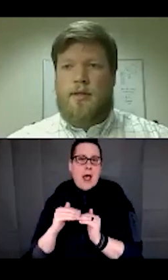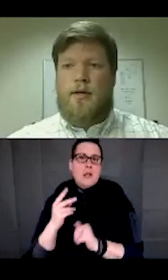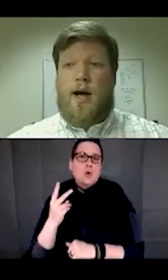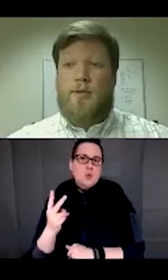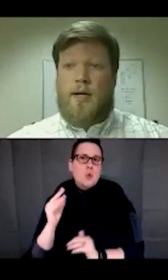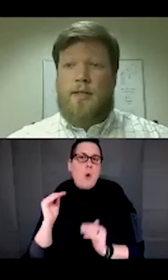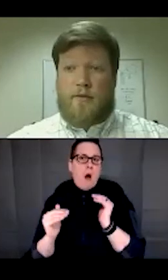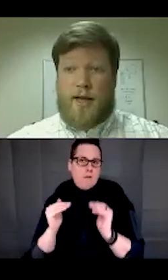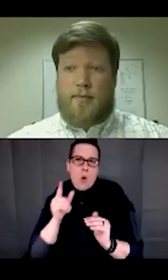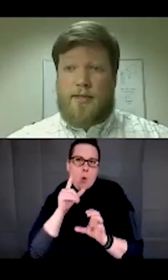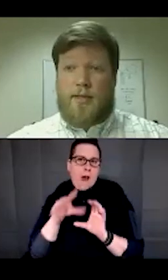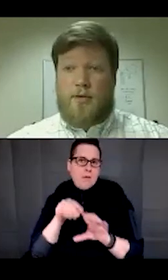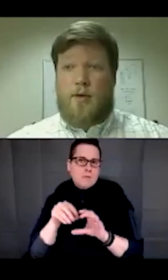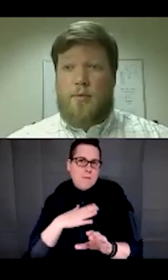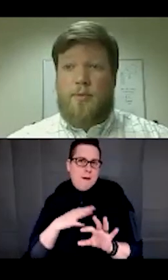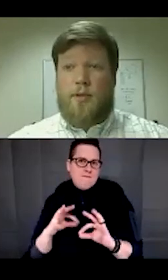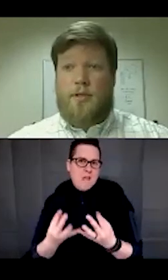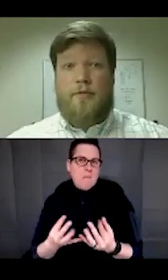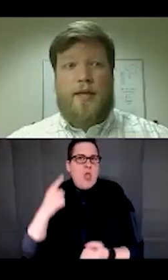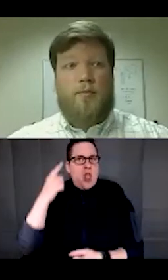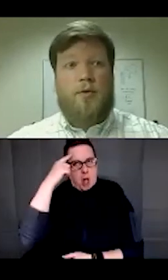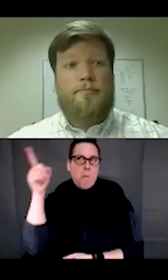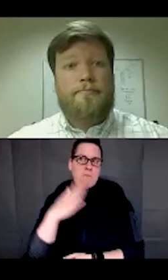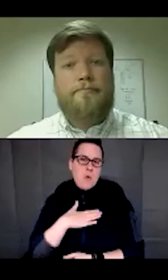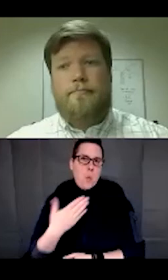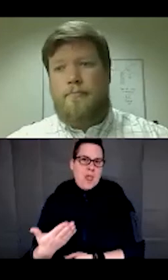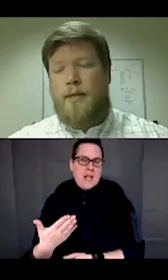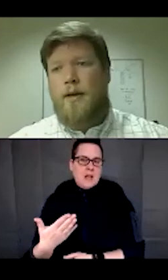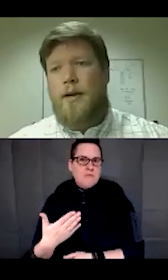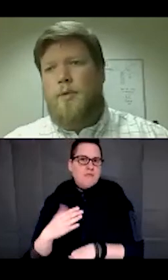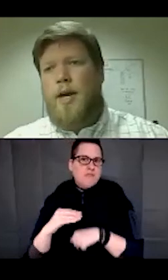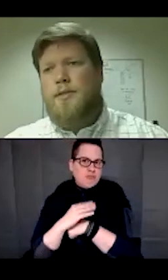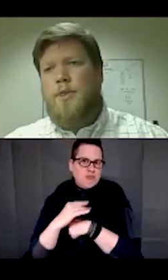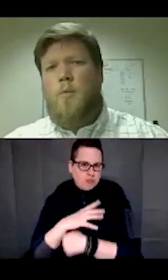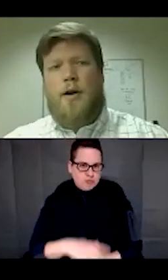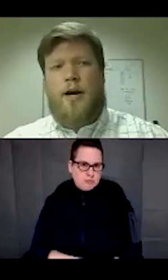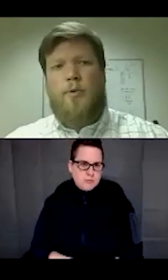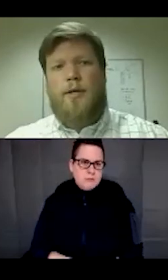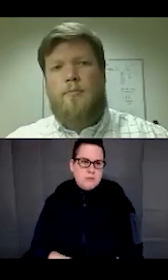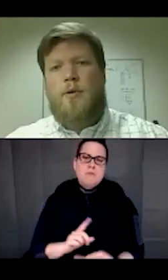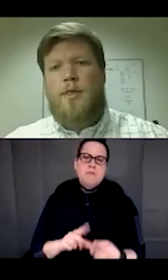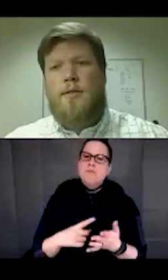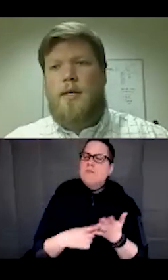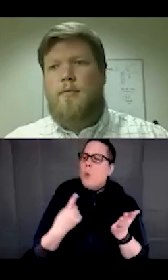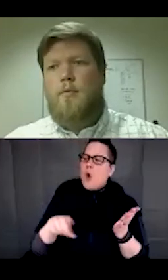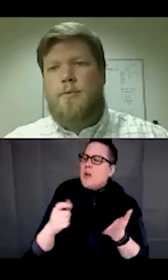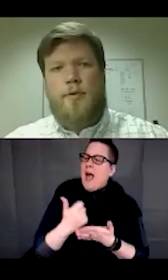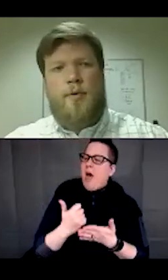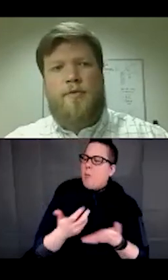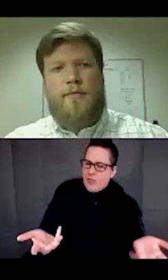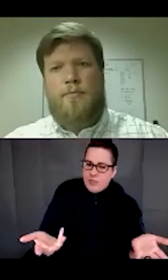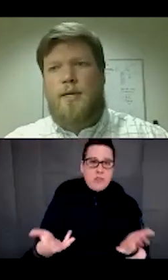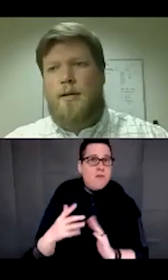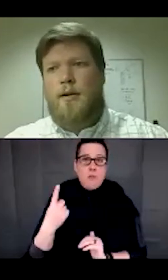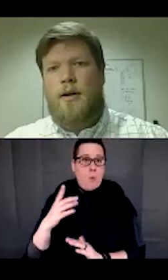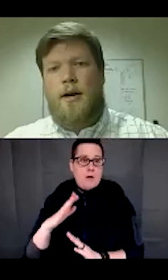adults outside their families that they thought would be willing to serve in that role. And then we asked them what they wanted help with. And one of the things that was most